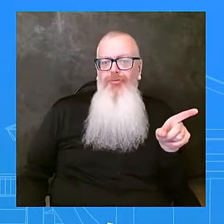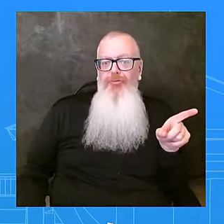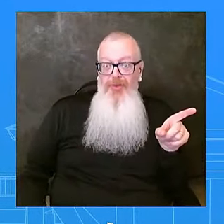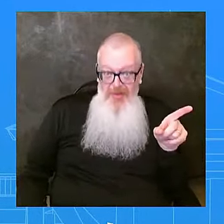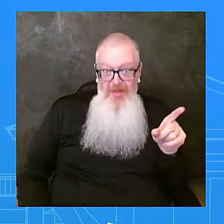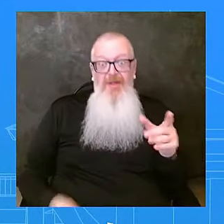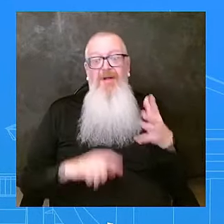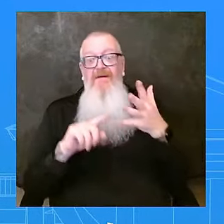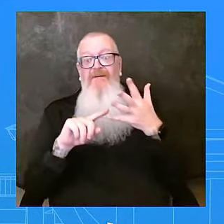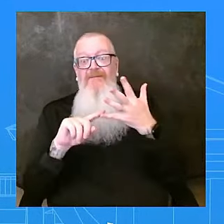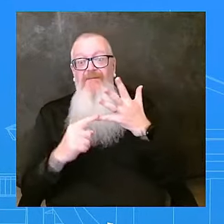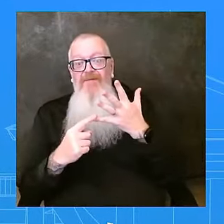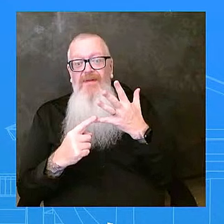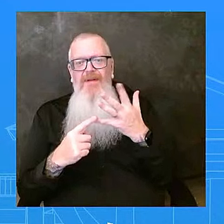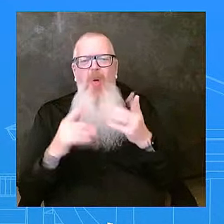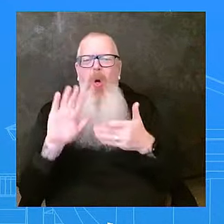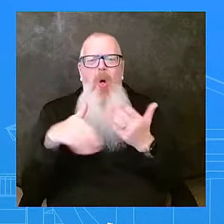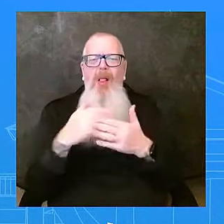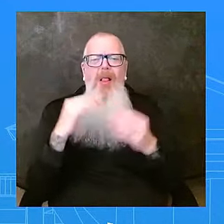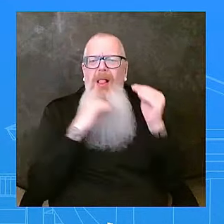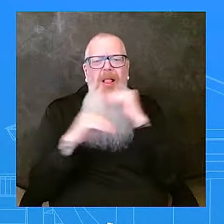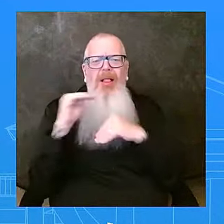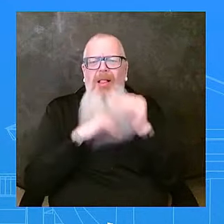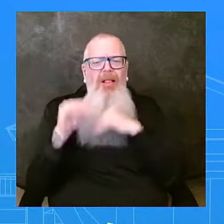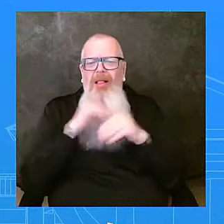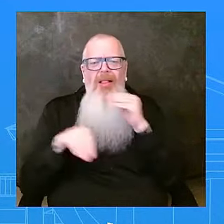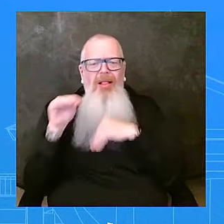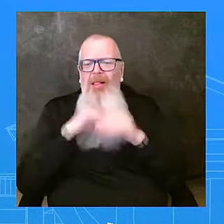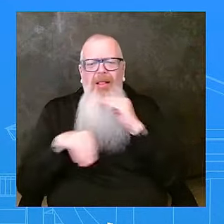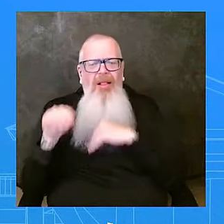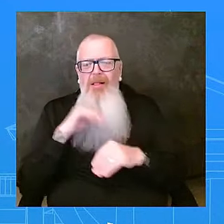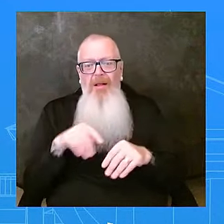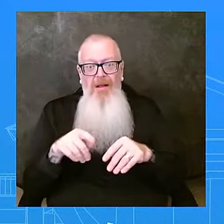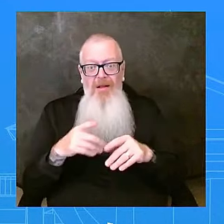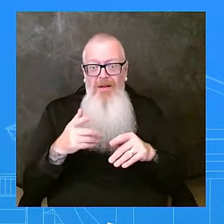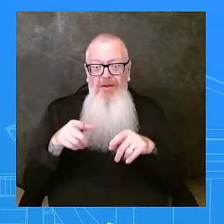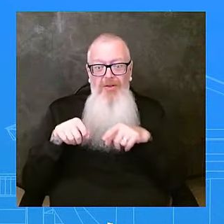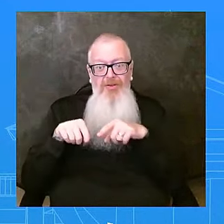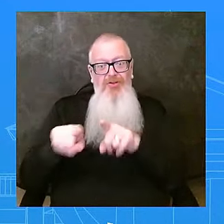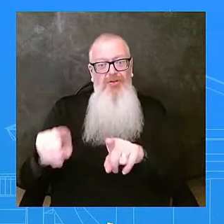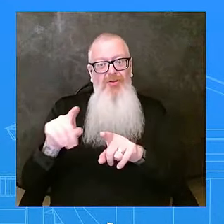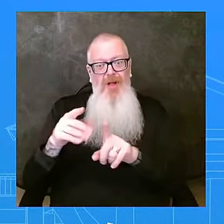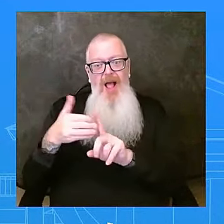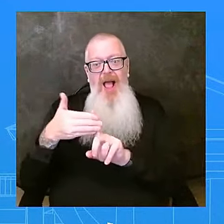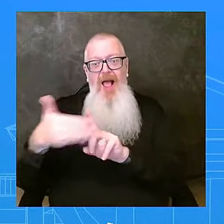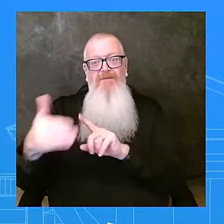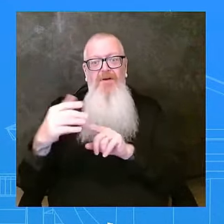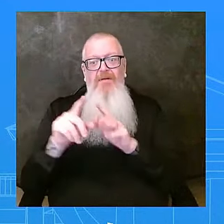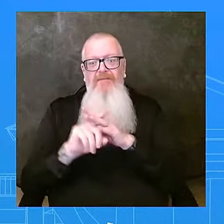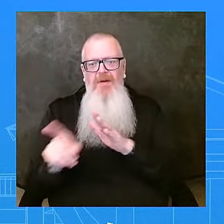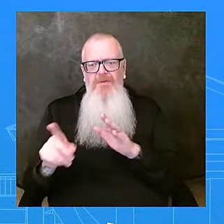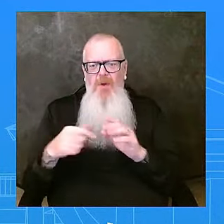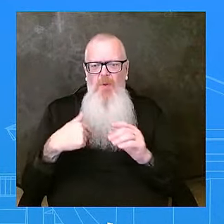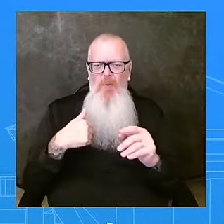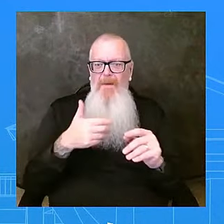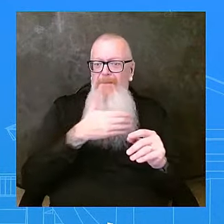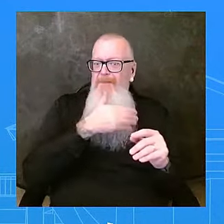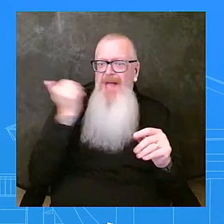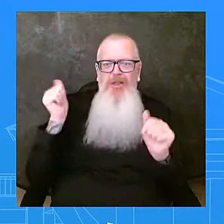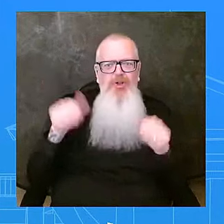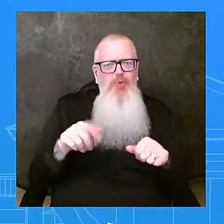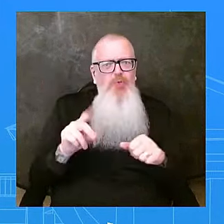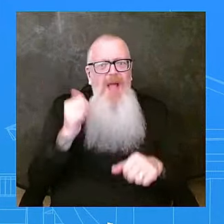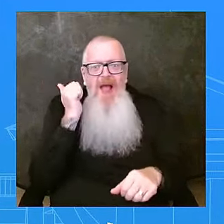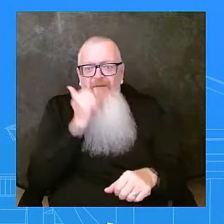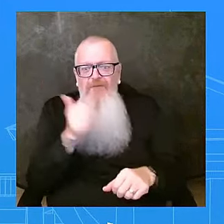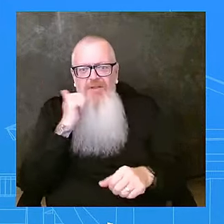lack of transparency by this administration, either during or after the withdrawal. We did the best we could every day to keep the American people informed of what was